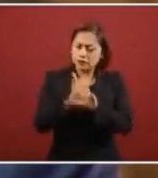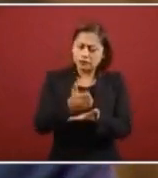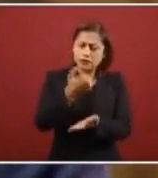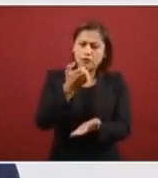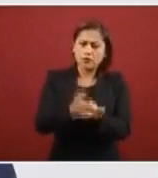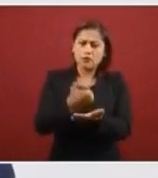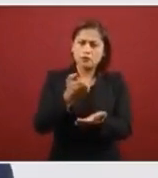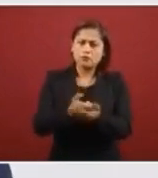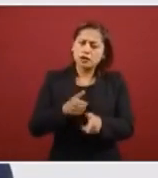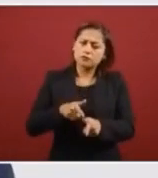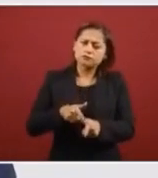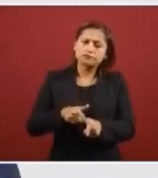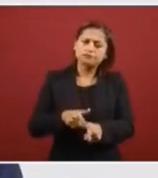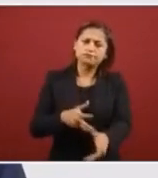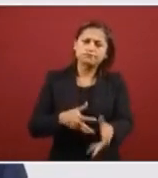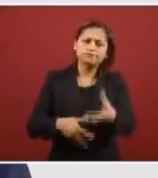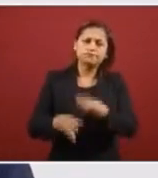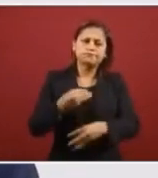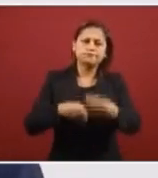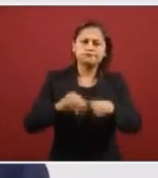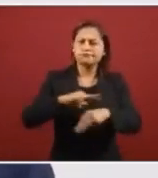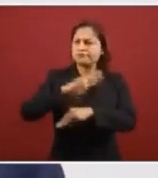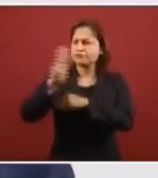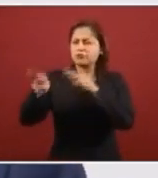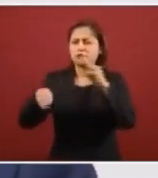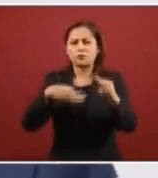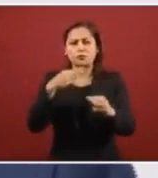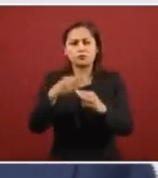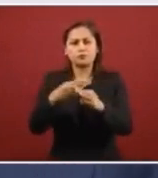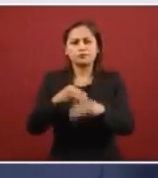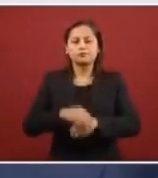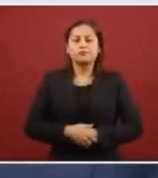economical and financial in the world